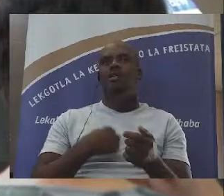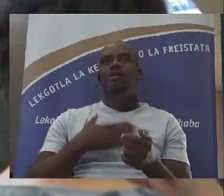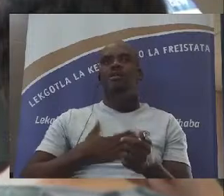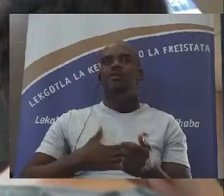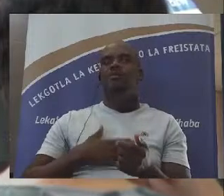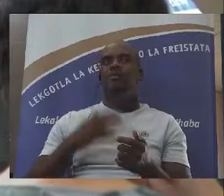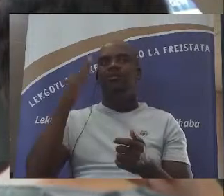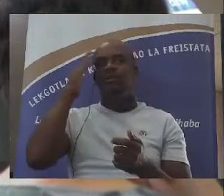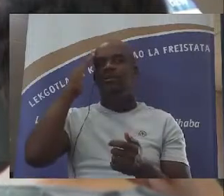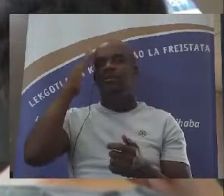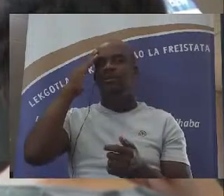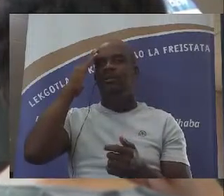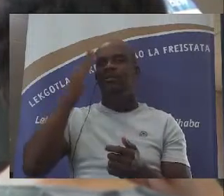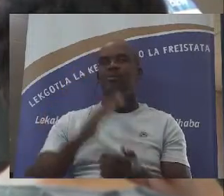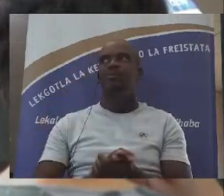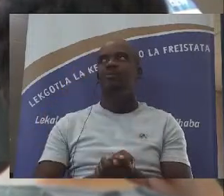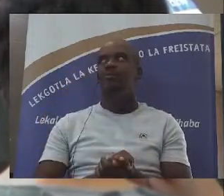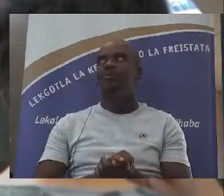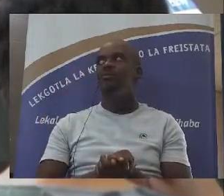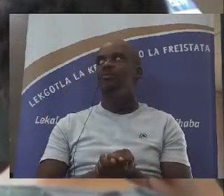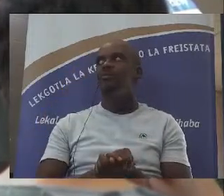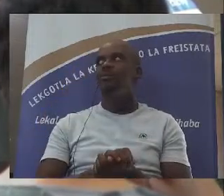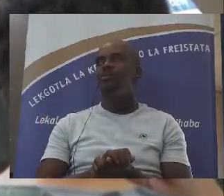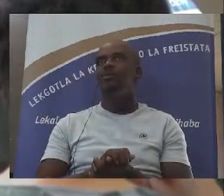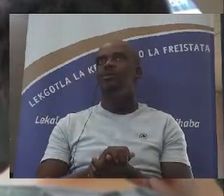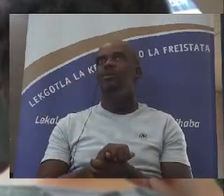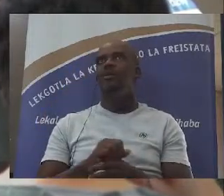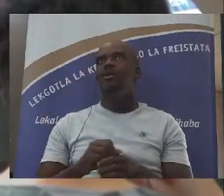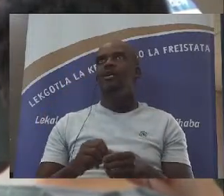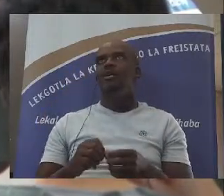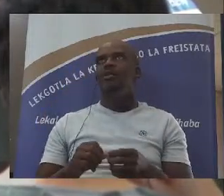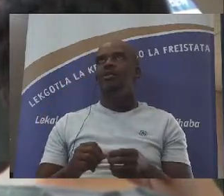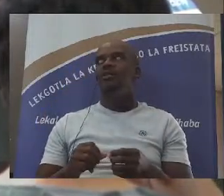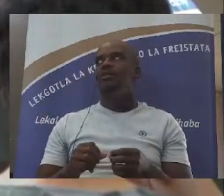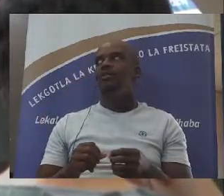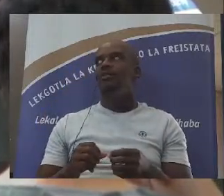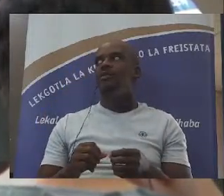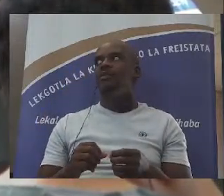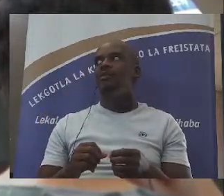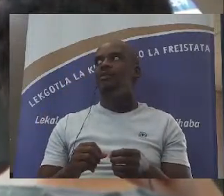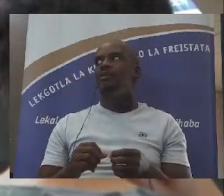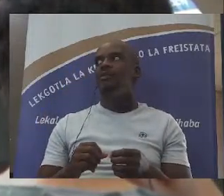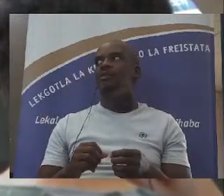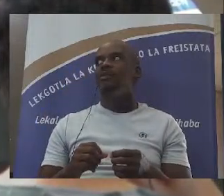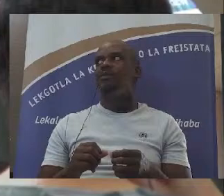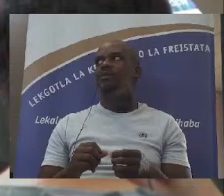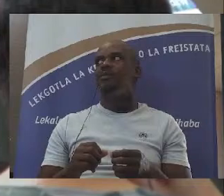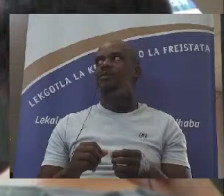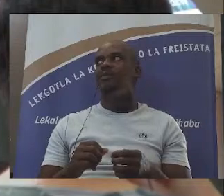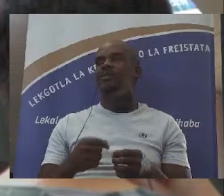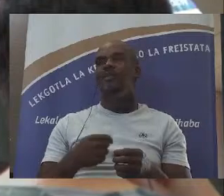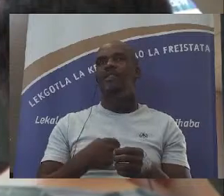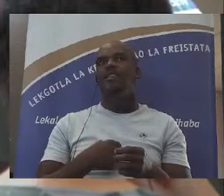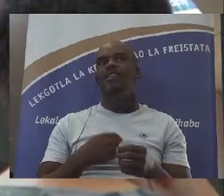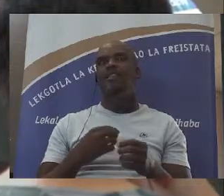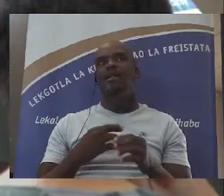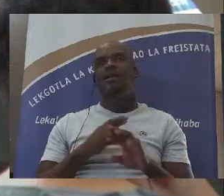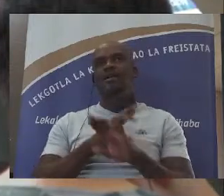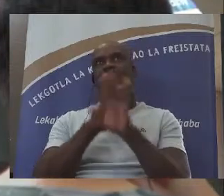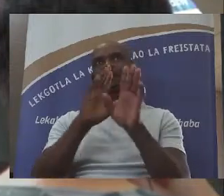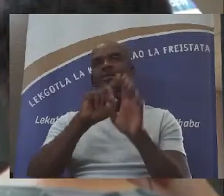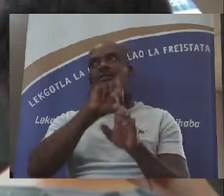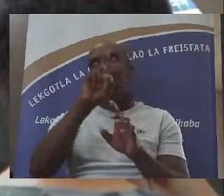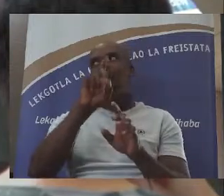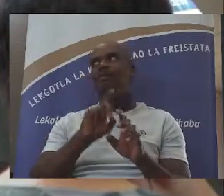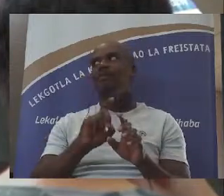ways are there for us to establish our own petroleum stations locally? That's my clarity seeking questions on the